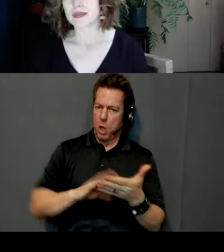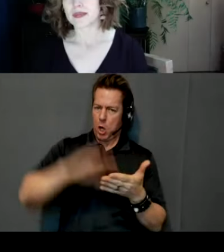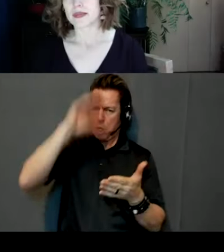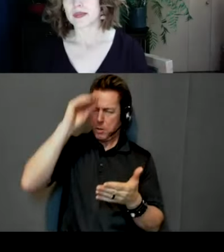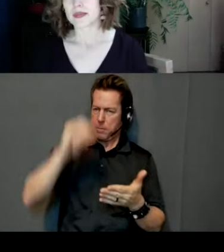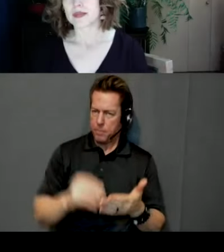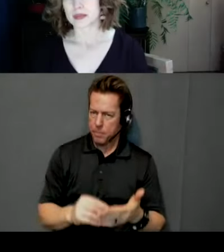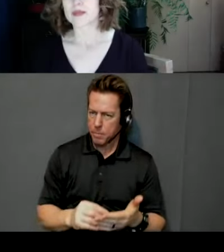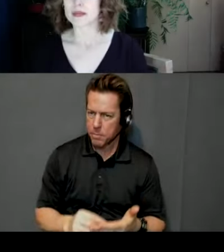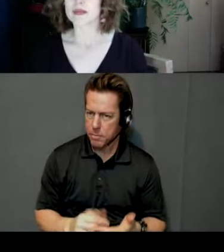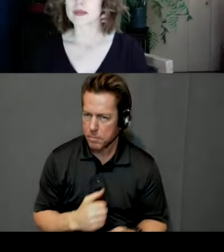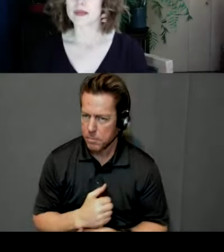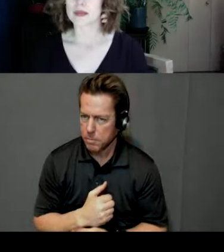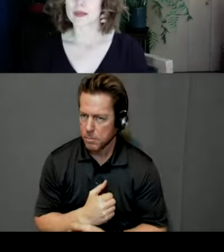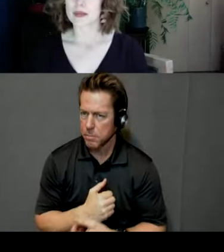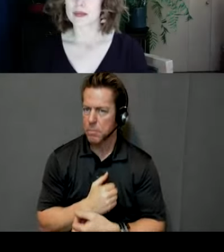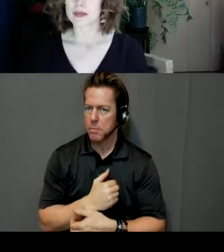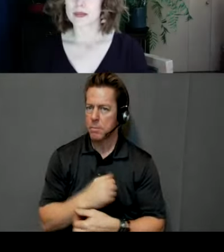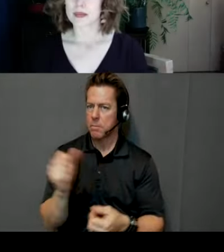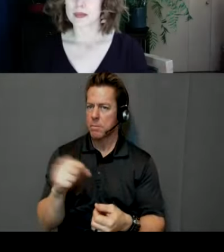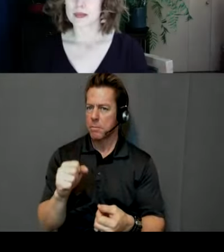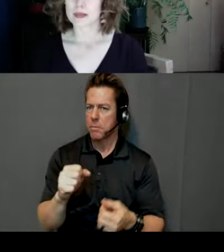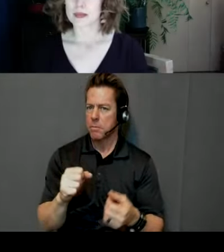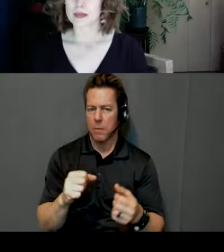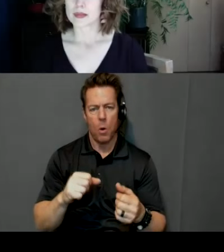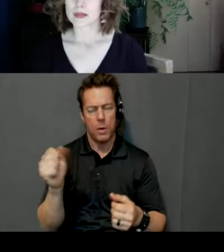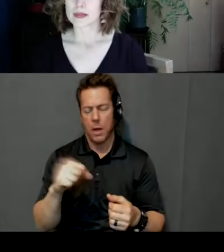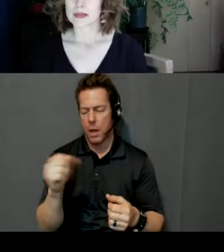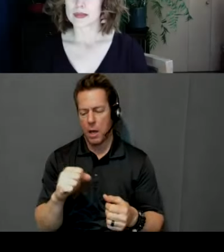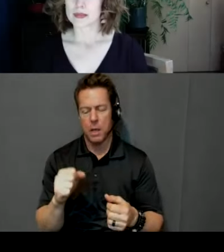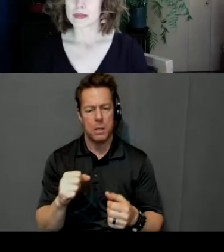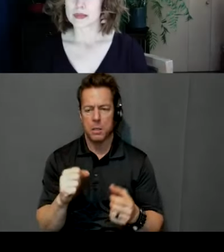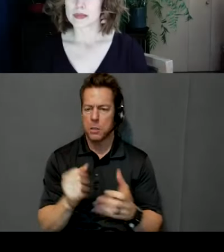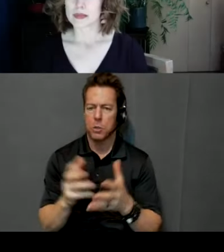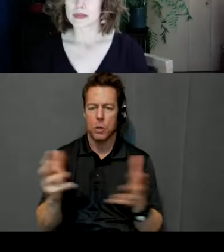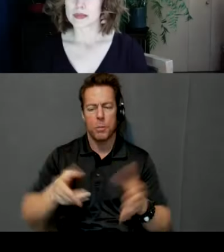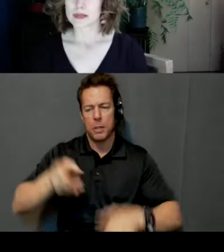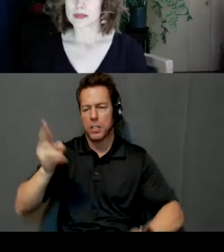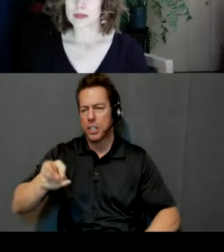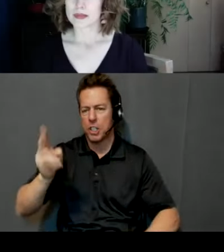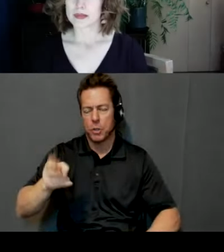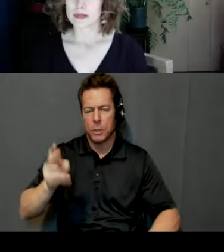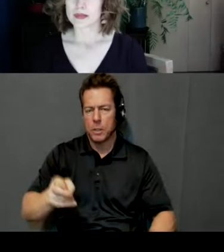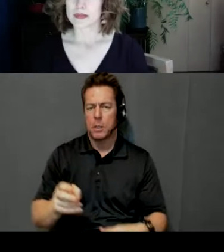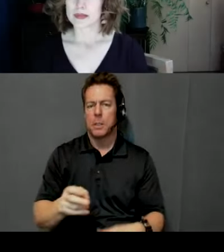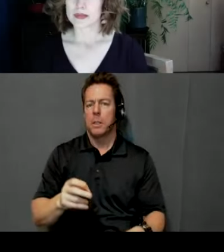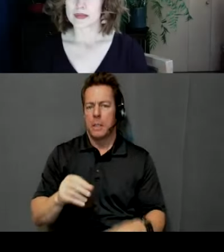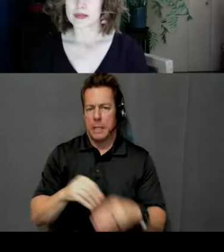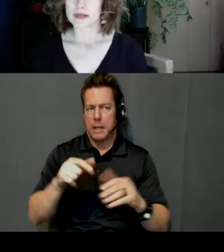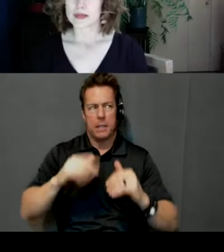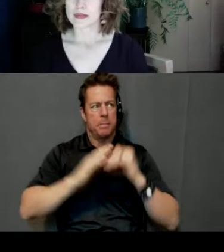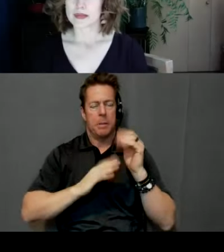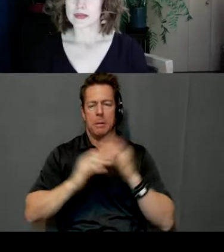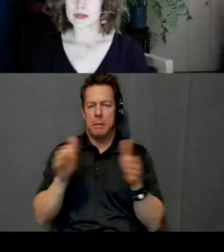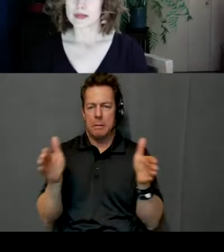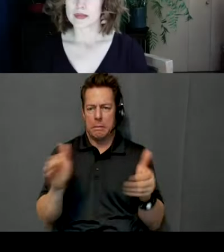About the residency? Mhm. Oh, for sure. I mean, there was so much history in this building,